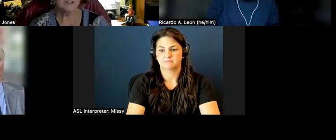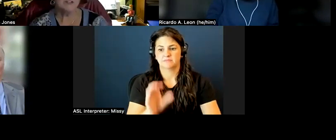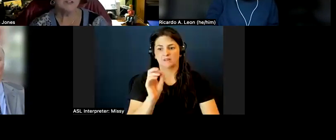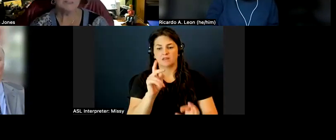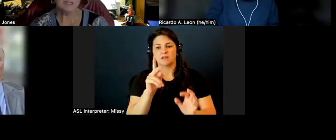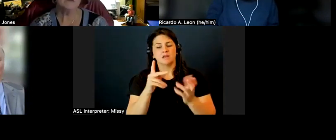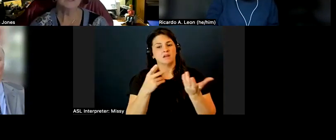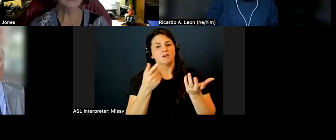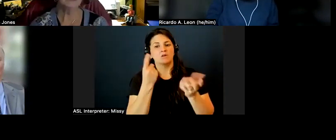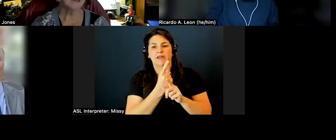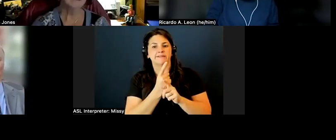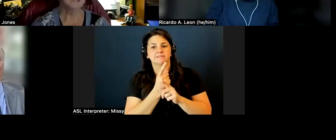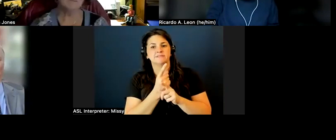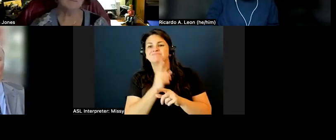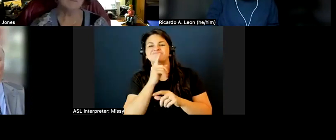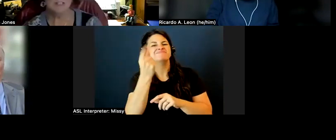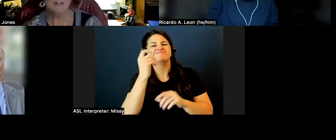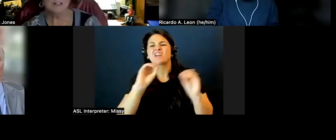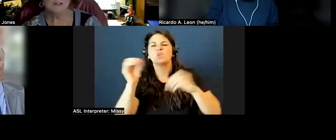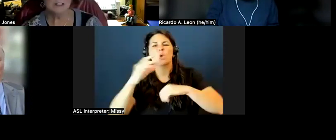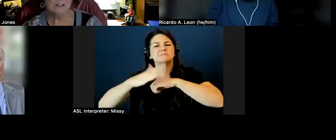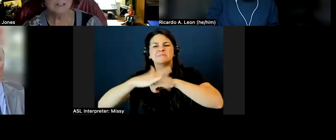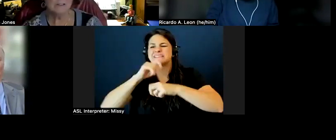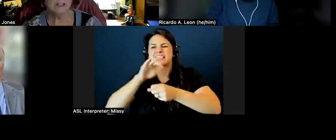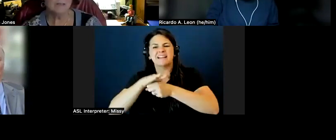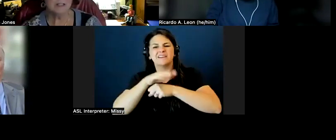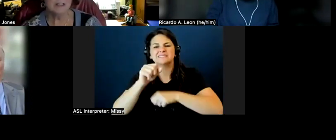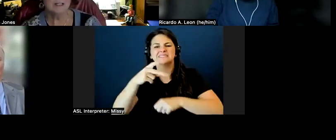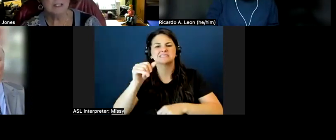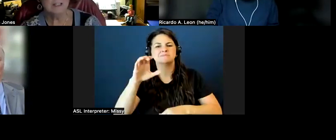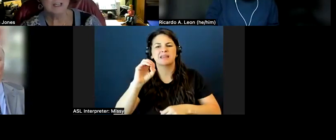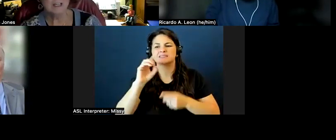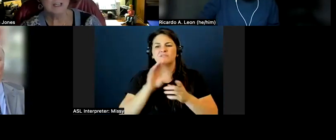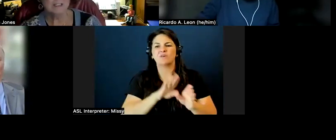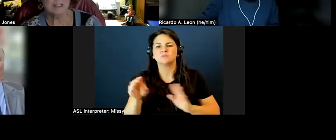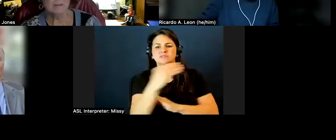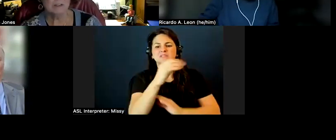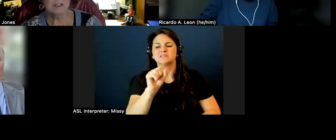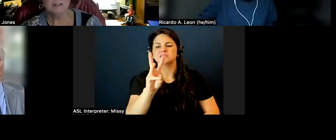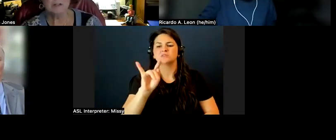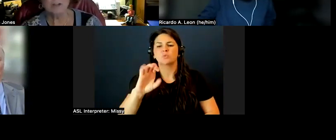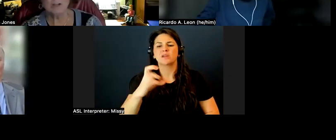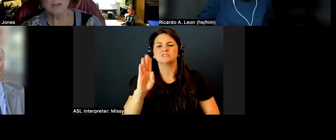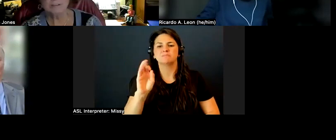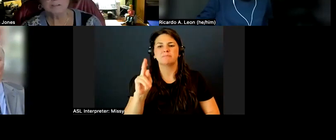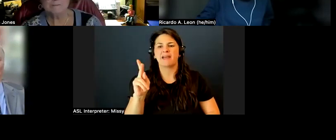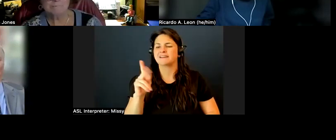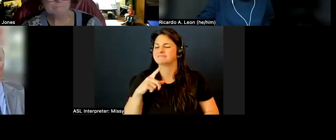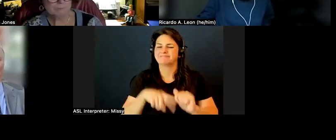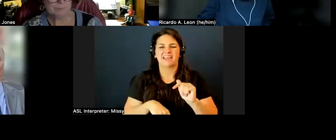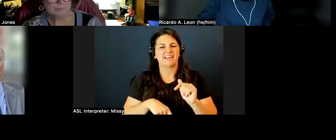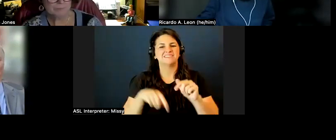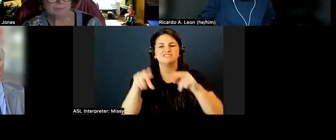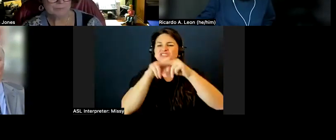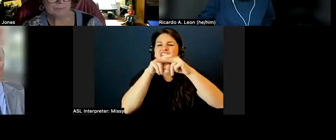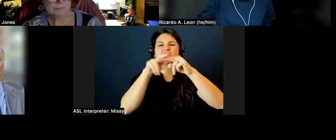interject that there is not space for a switchback. They're very limited real estate with the train tracks. So